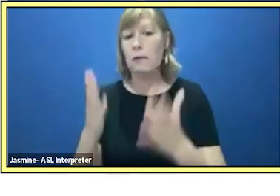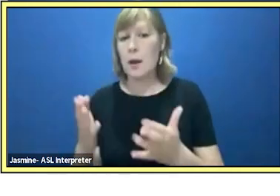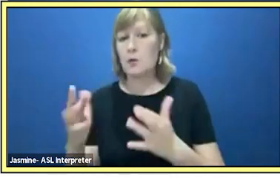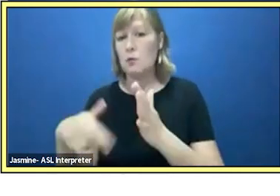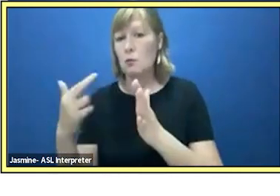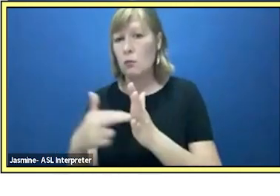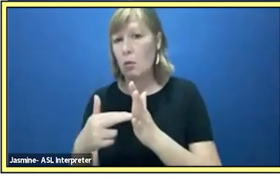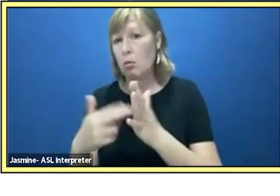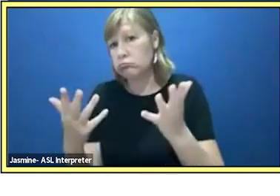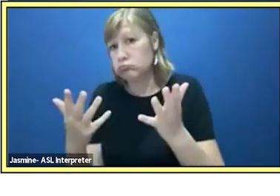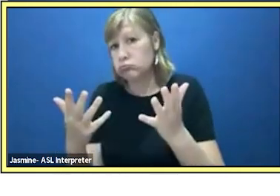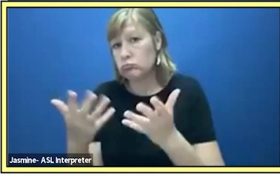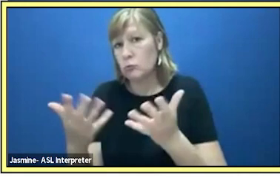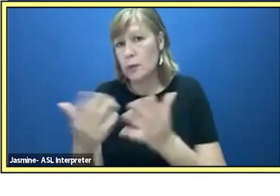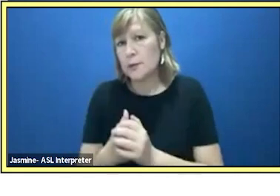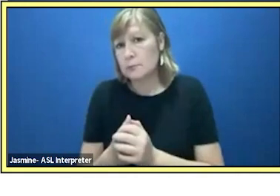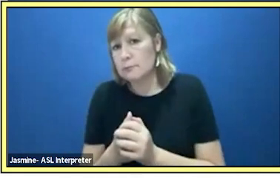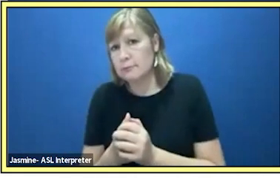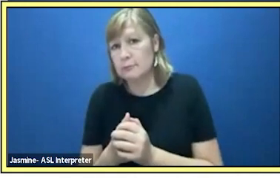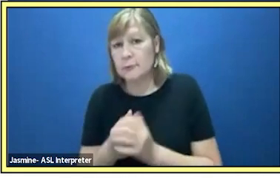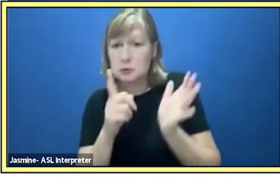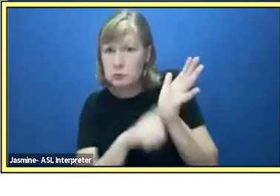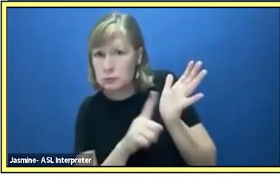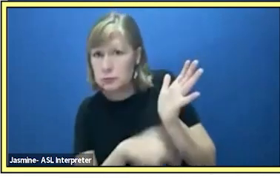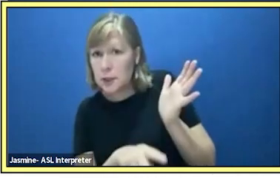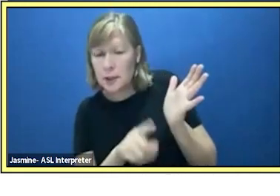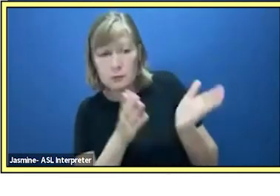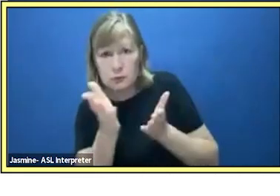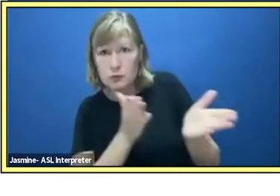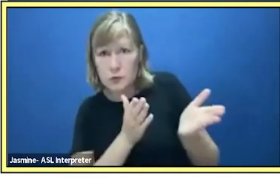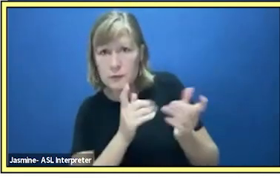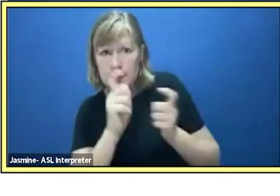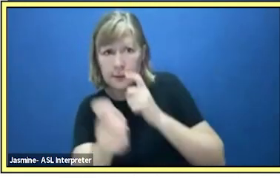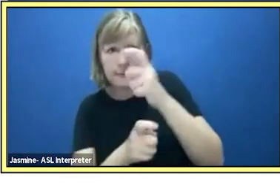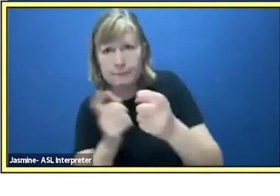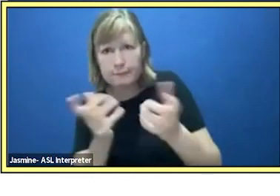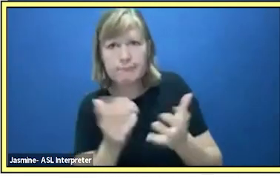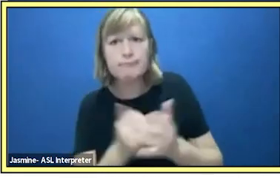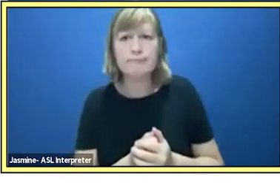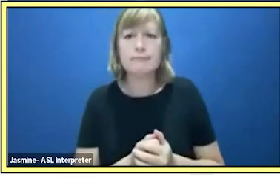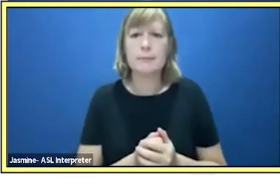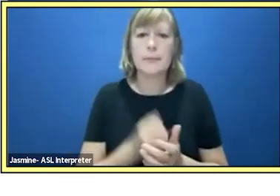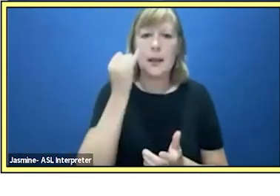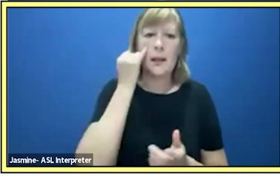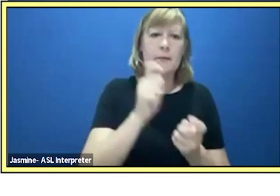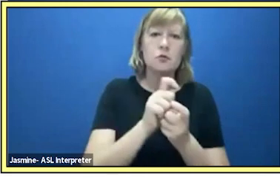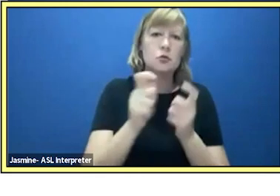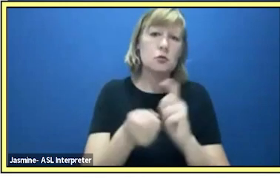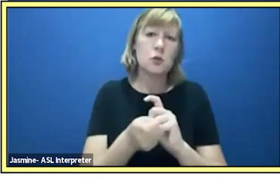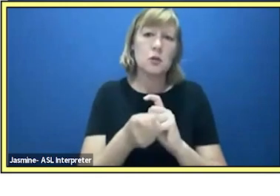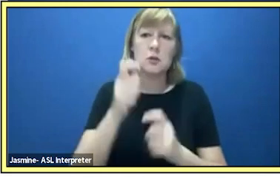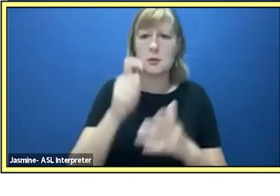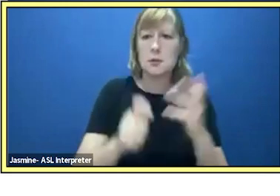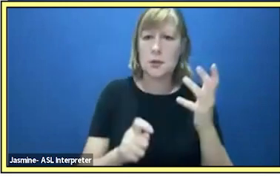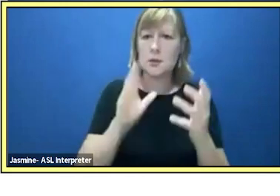So the provider's role is to just make sure that they're delivering the services that you've asked for, and they can help to, if there are